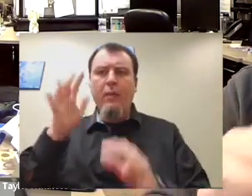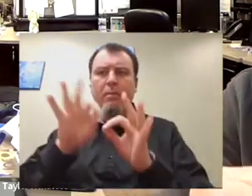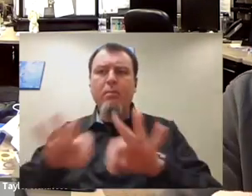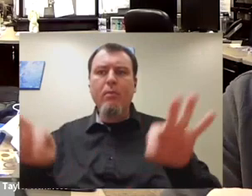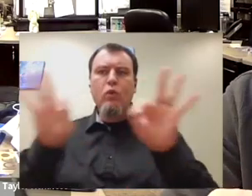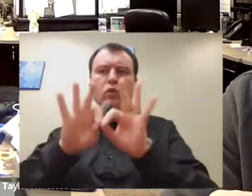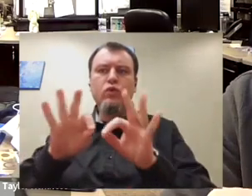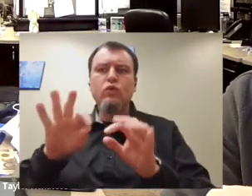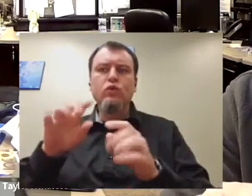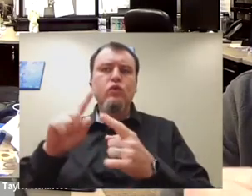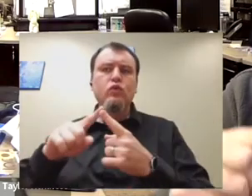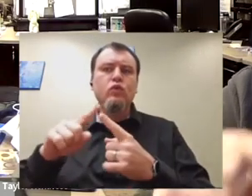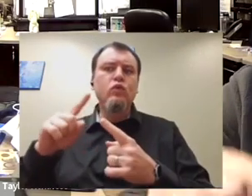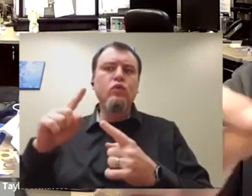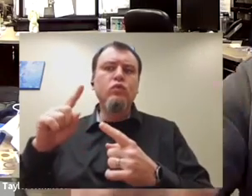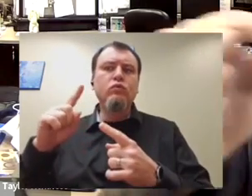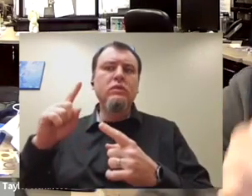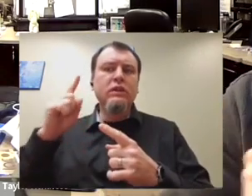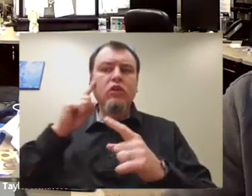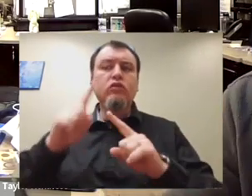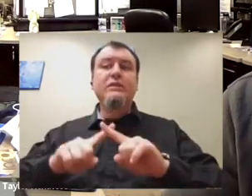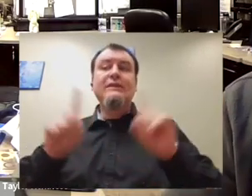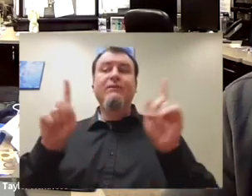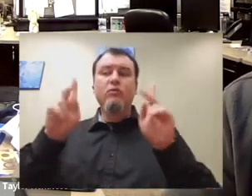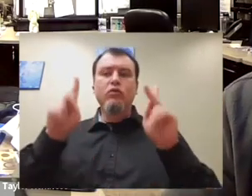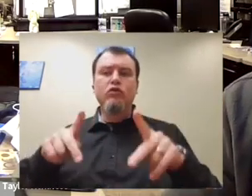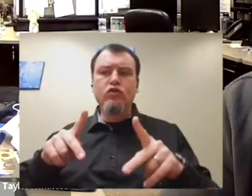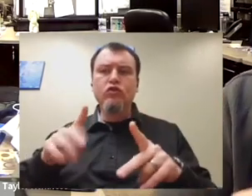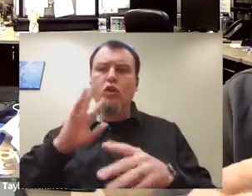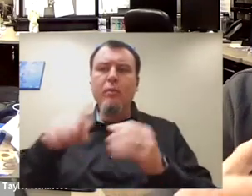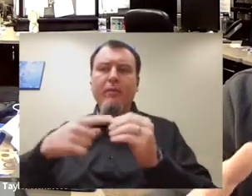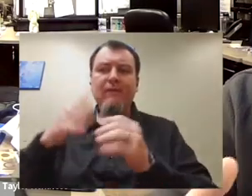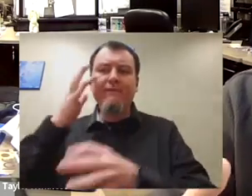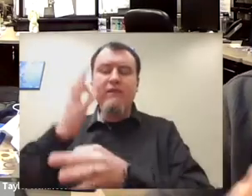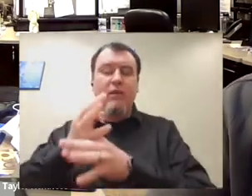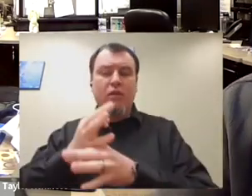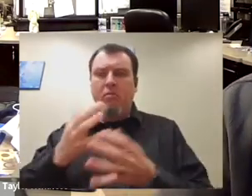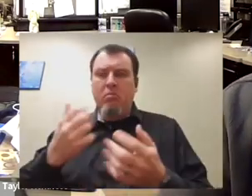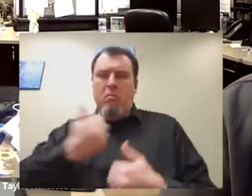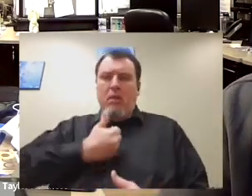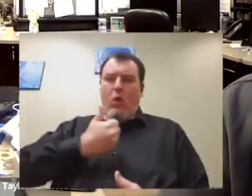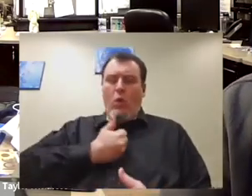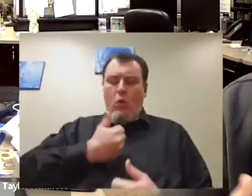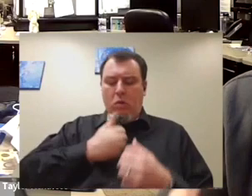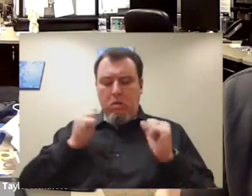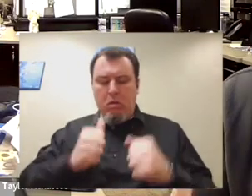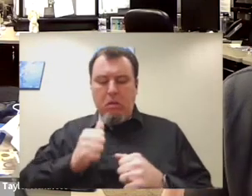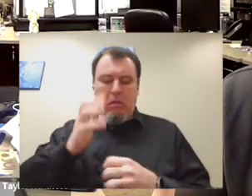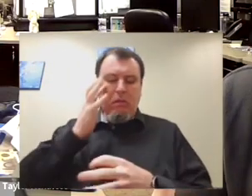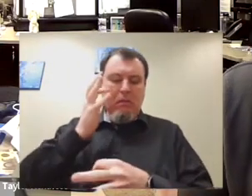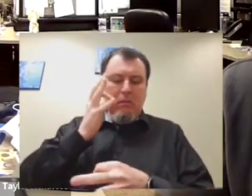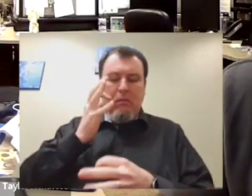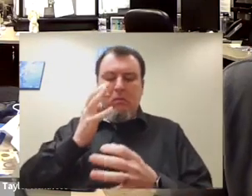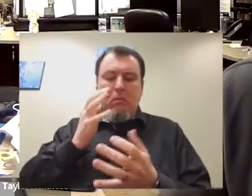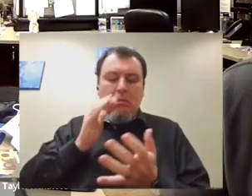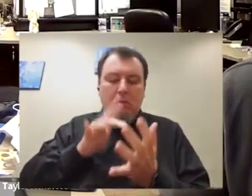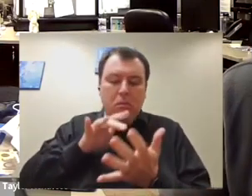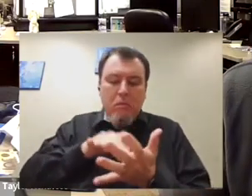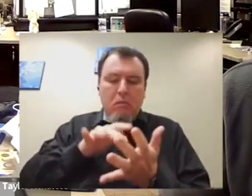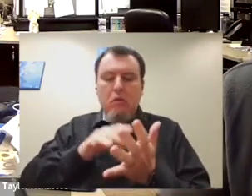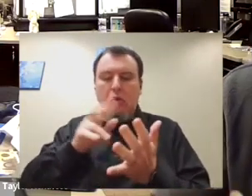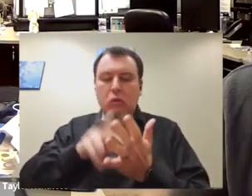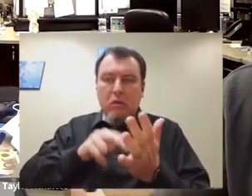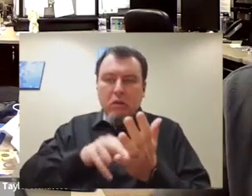What is the importance of being able to hear someone else talk about faith as opposed to just spending